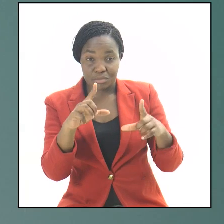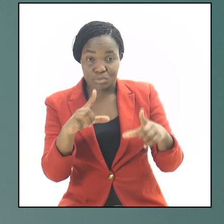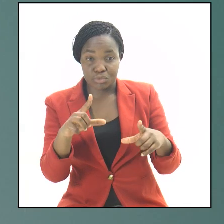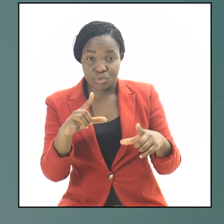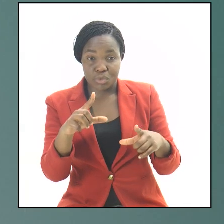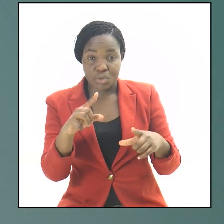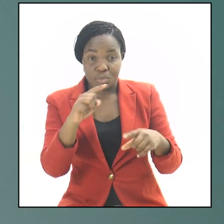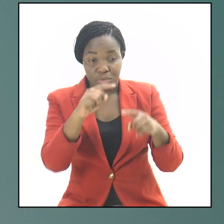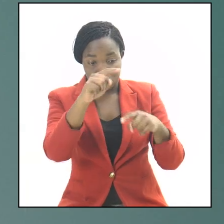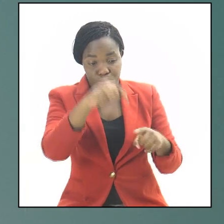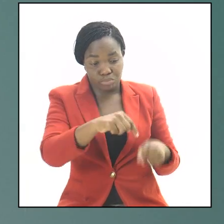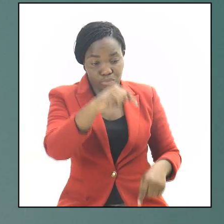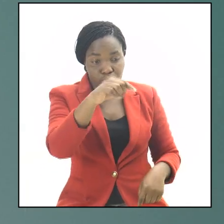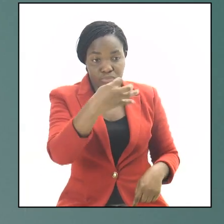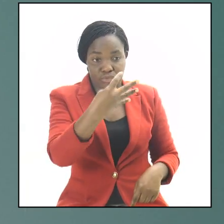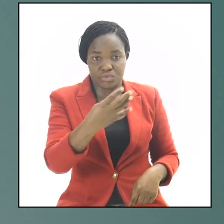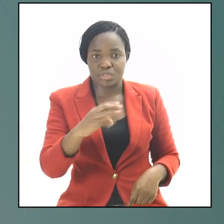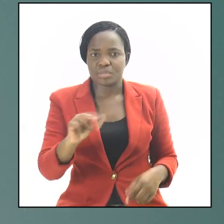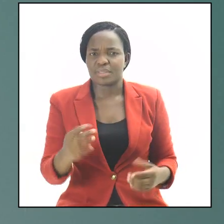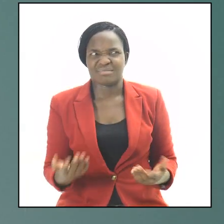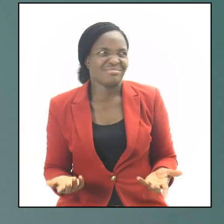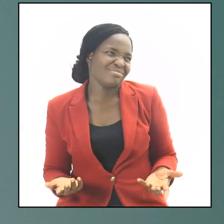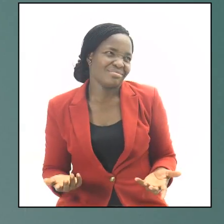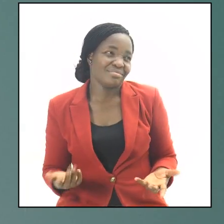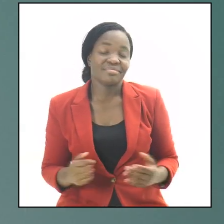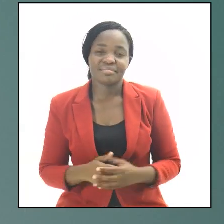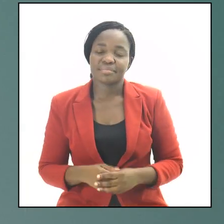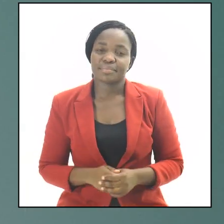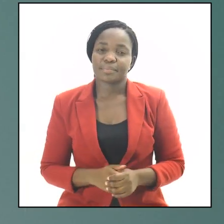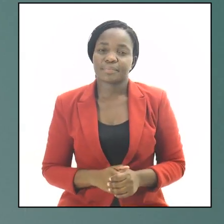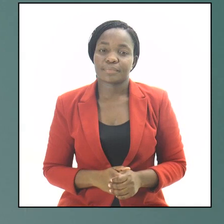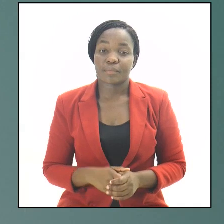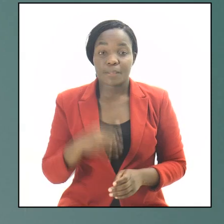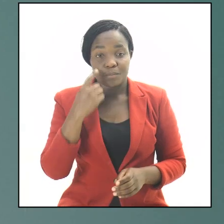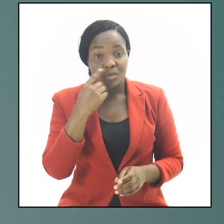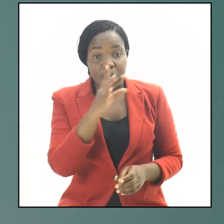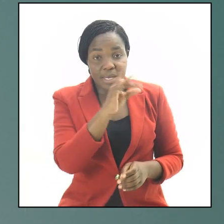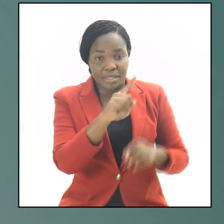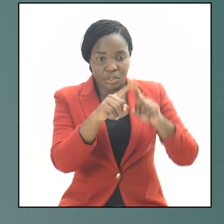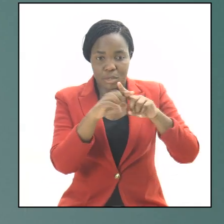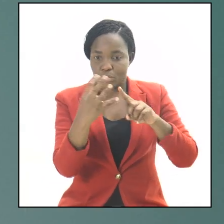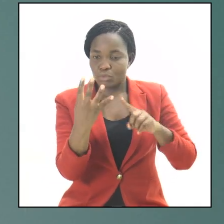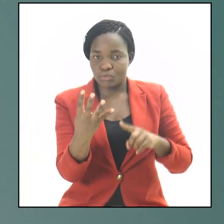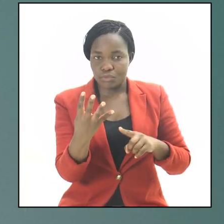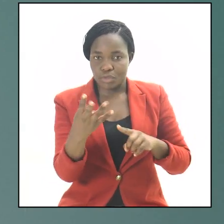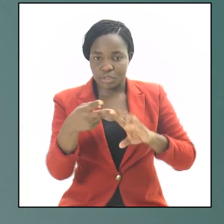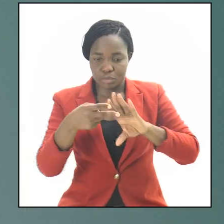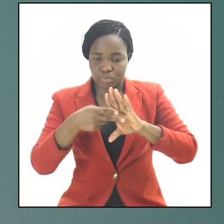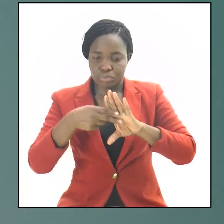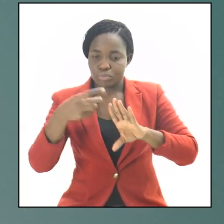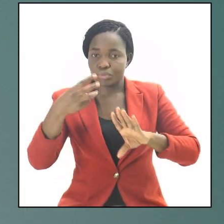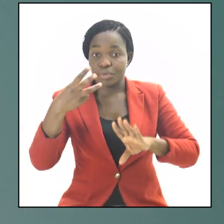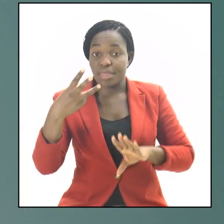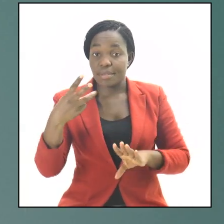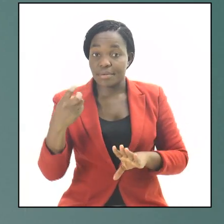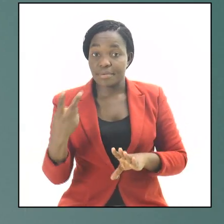width of 4 centimeters. Hey Sally, look! 8 times 4 is 32.